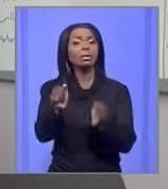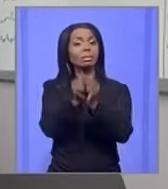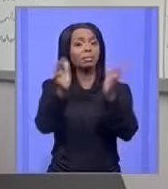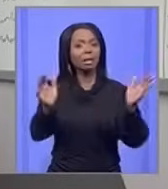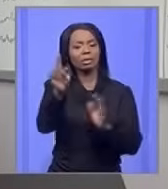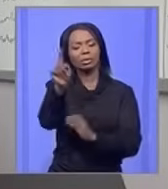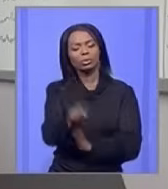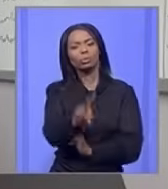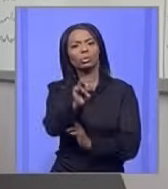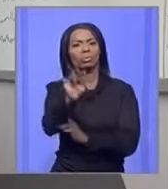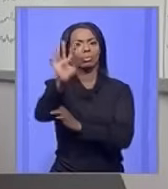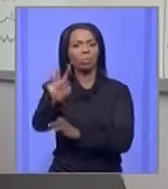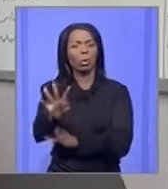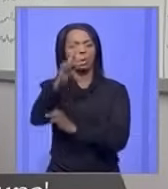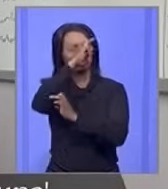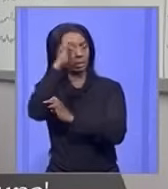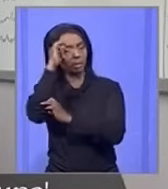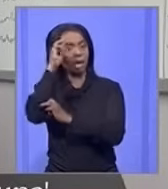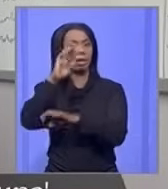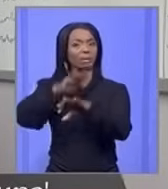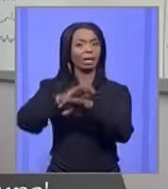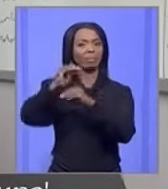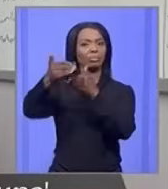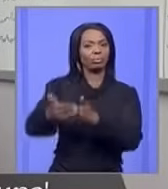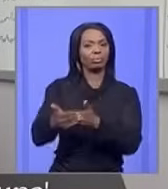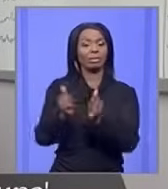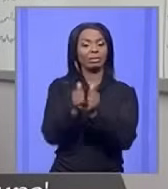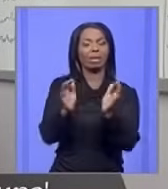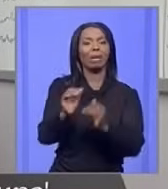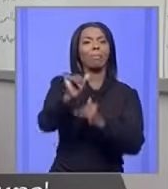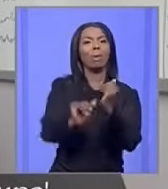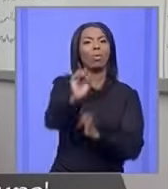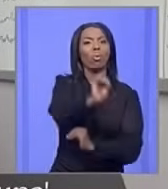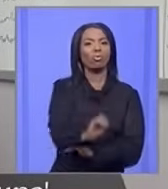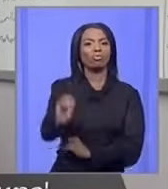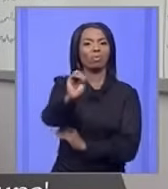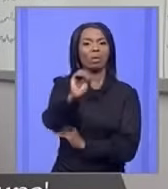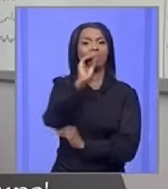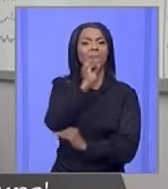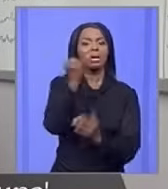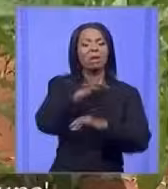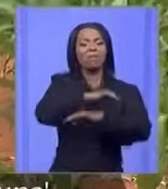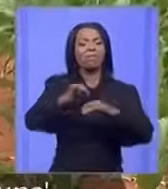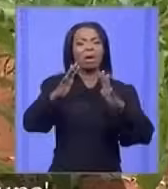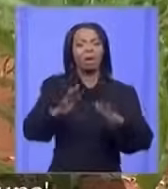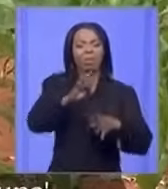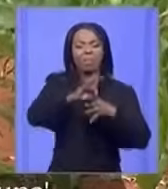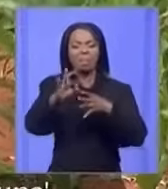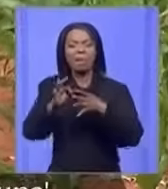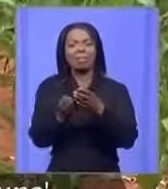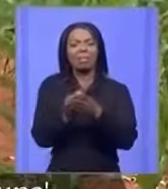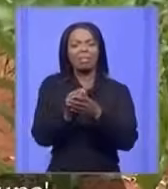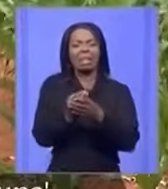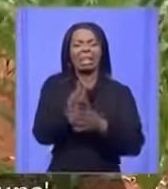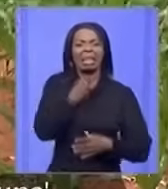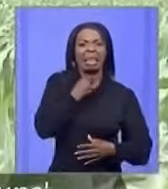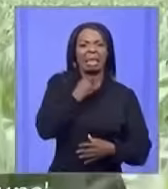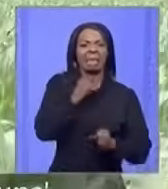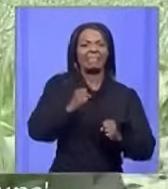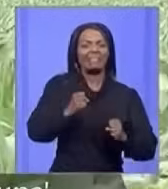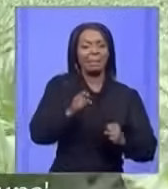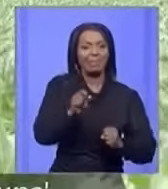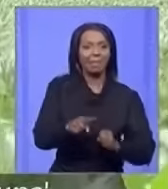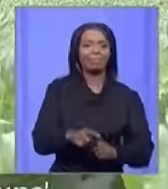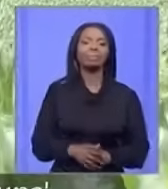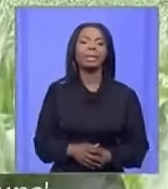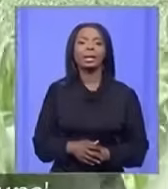2023-24 summer crop season in October, and that has enabled farmers to plant the area they intended to plant for summer crops. Sihlobo